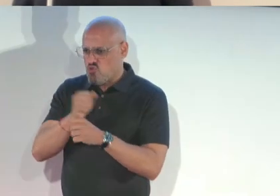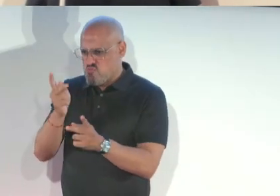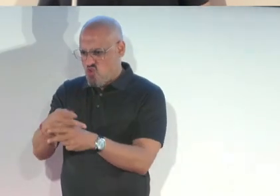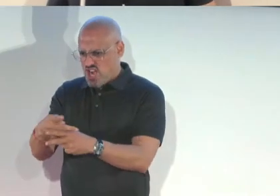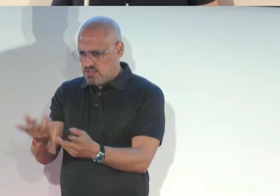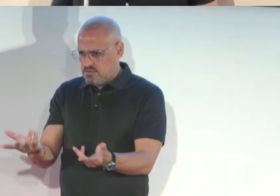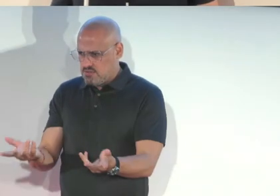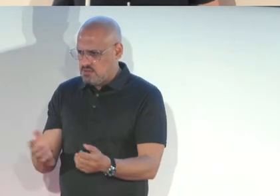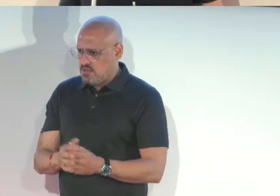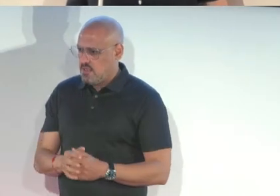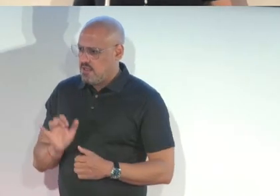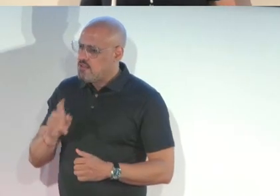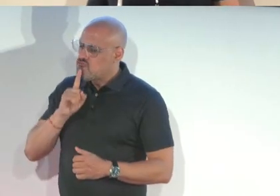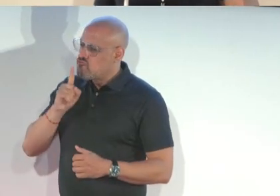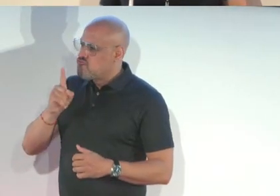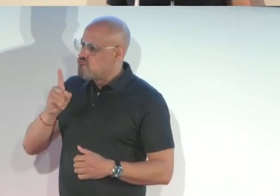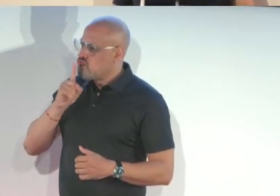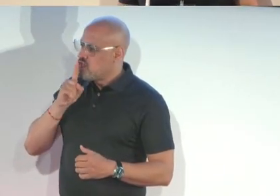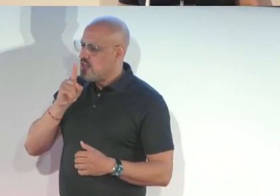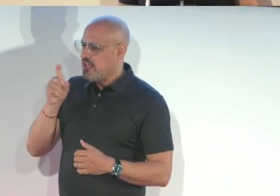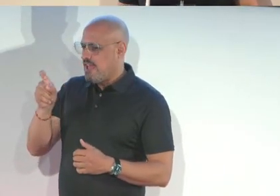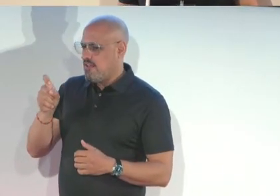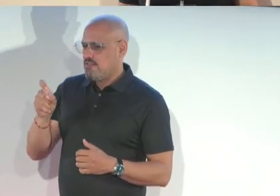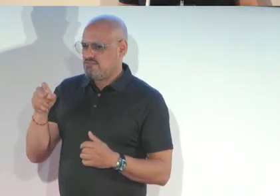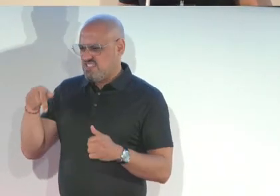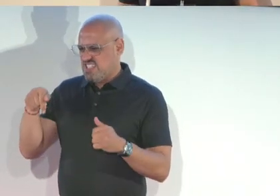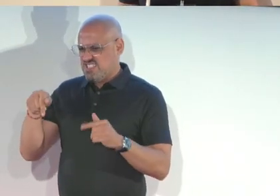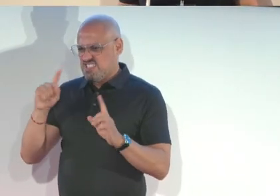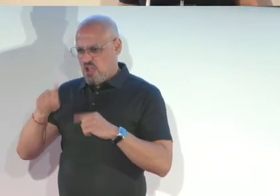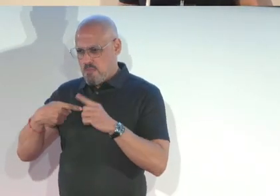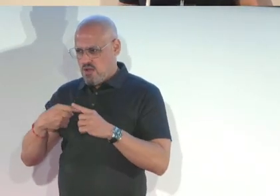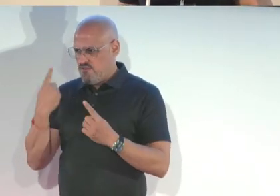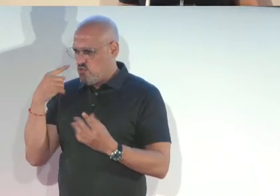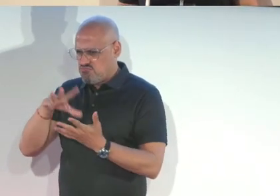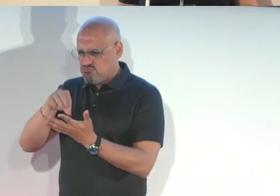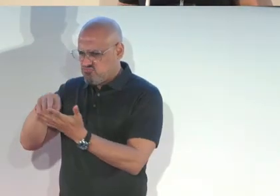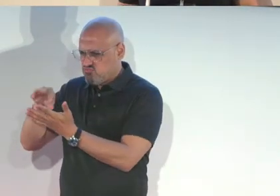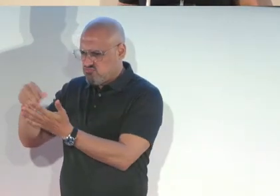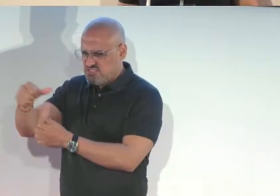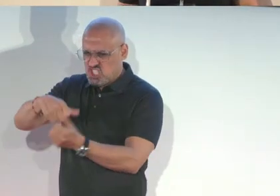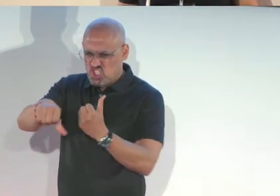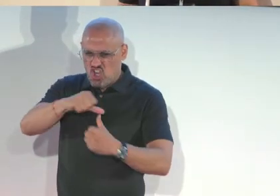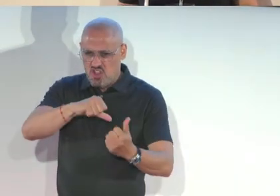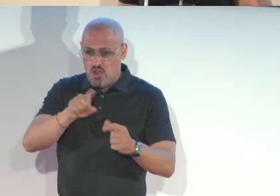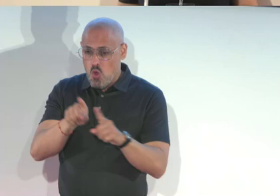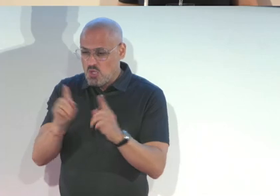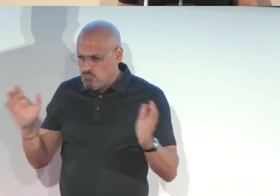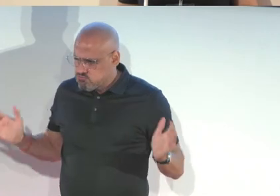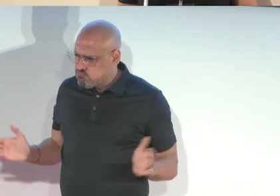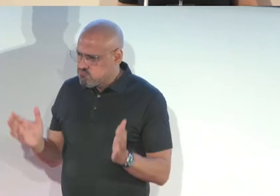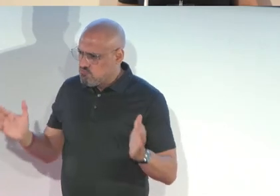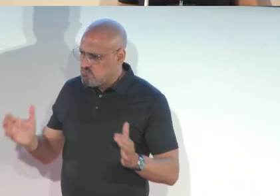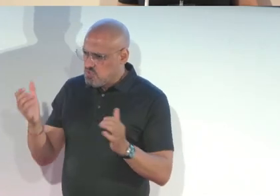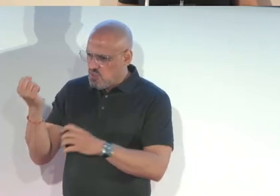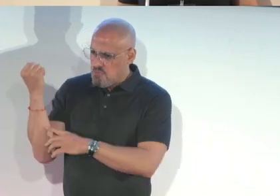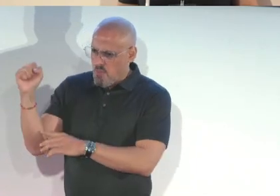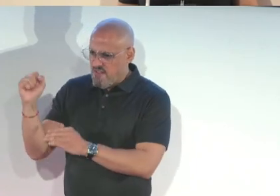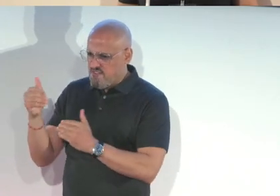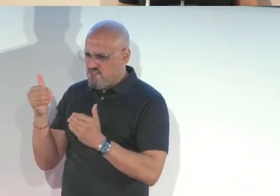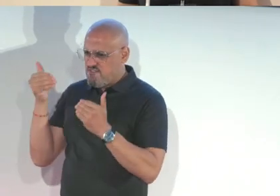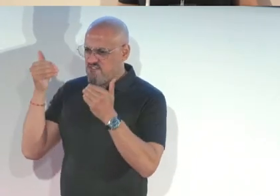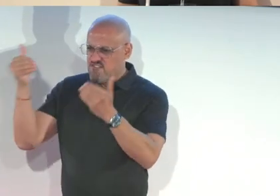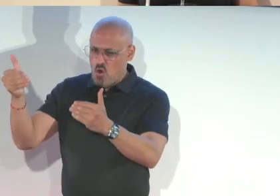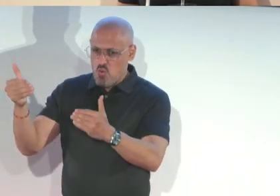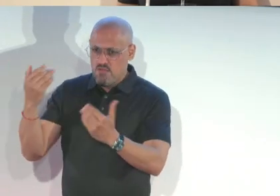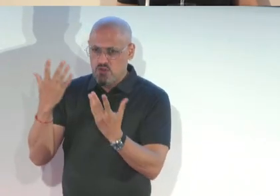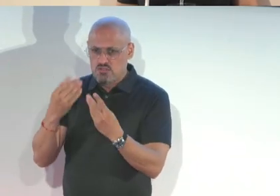the research, sharing the work that they've done on actual products. And that's really what XR Access is